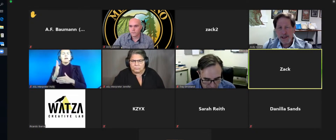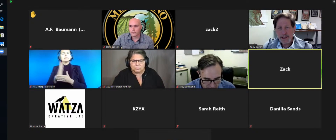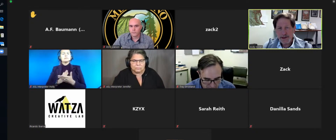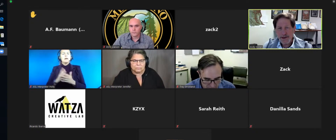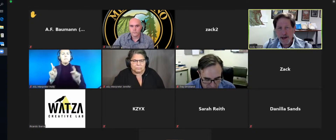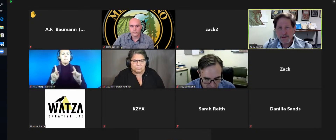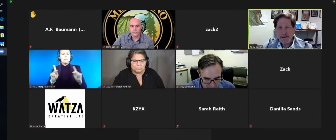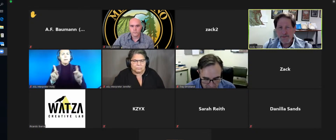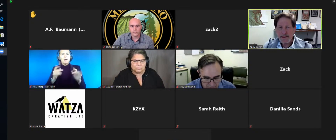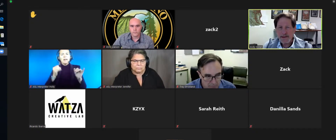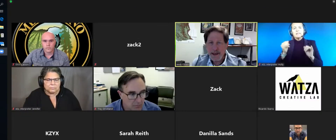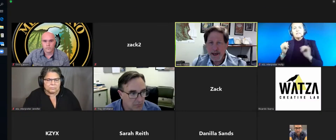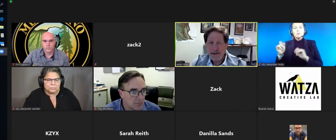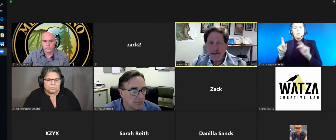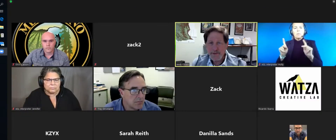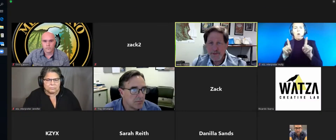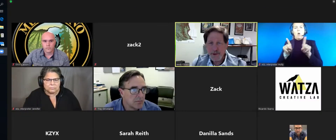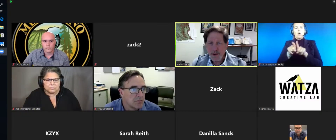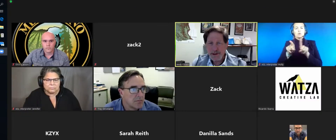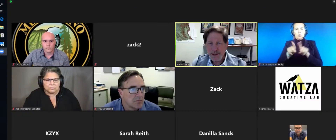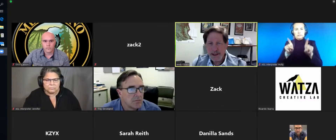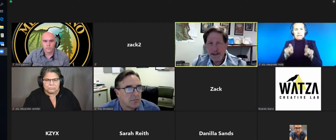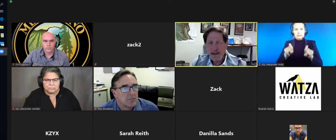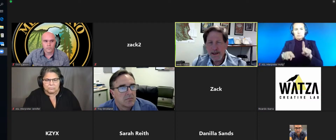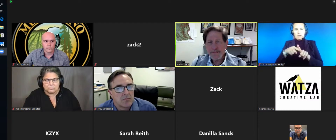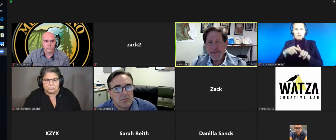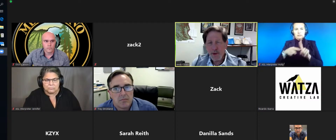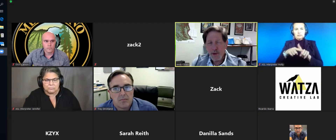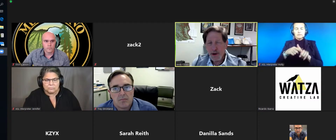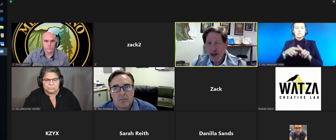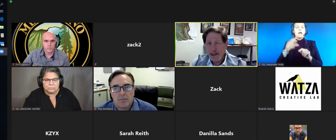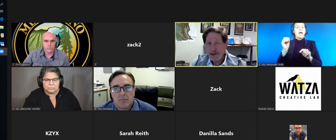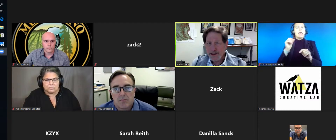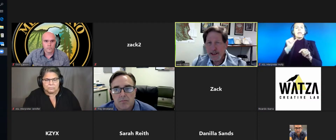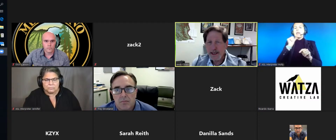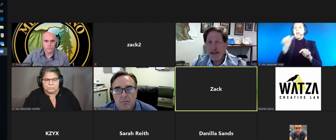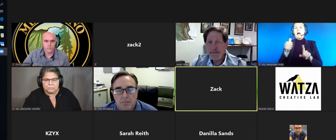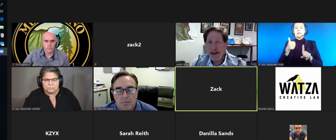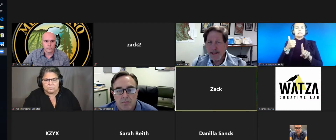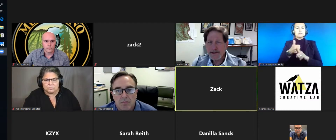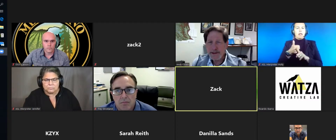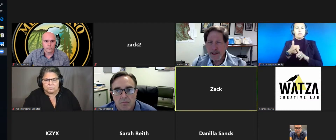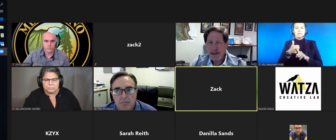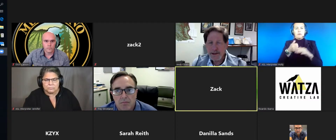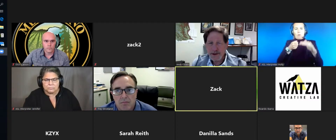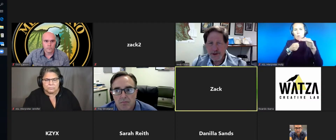also been tested positive and did not self-quarantine or isolate and